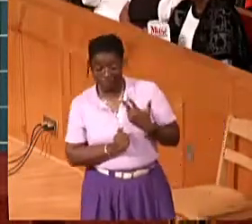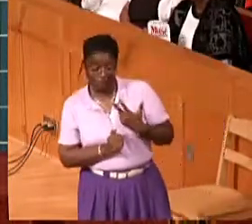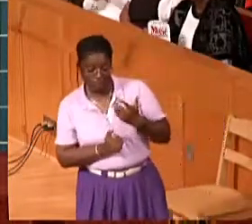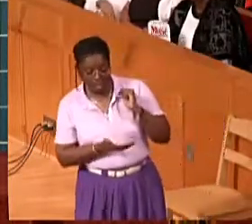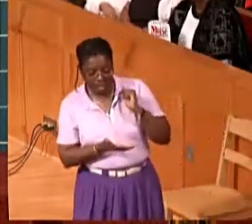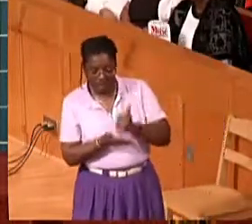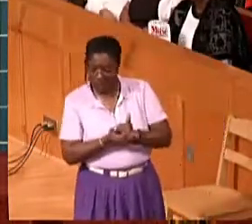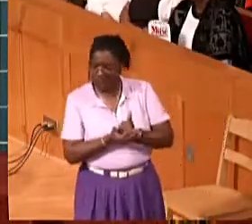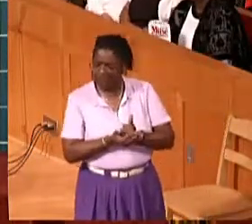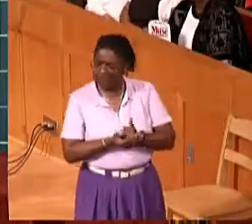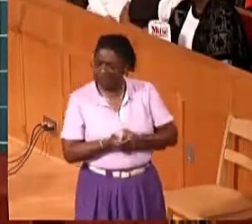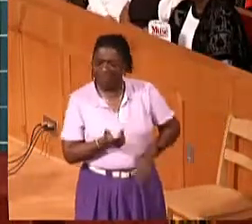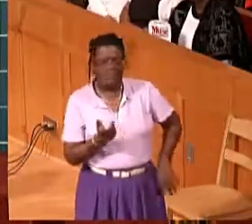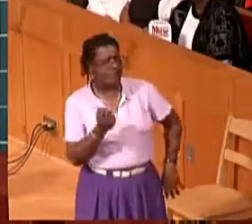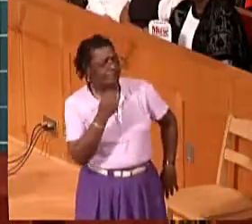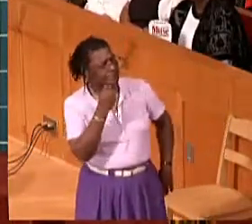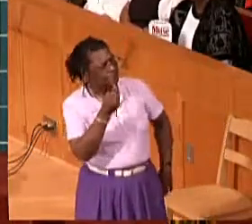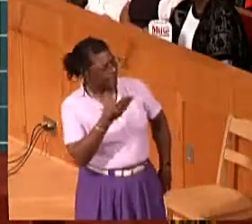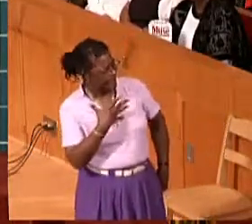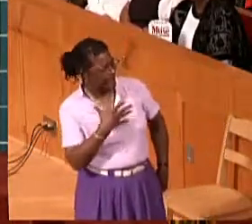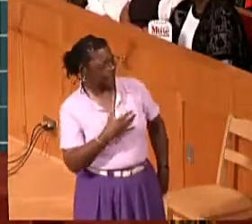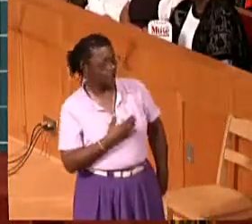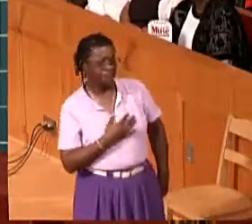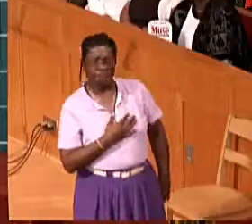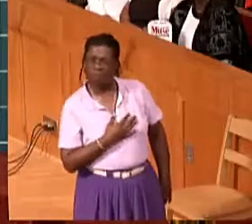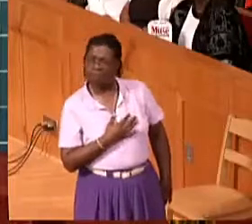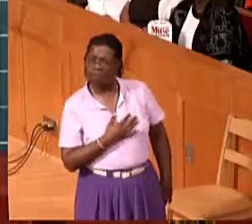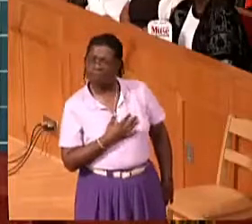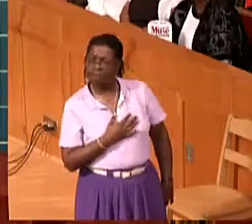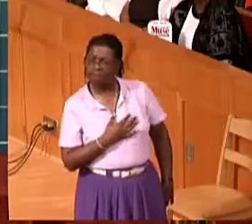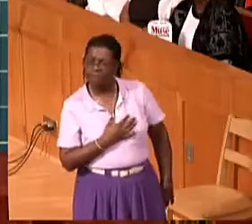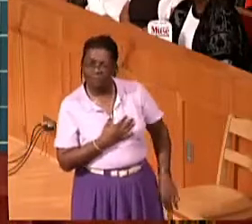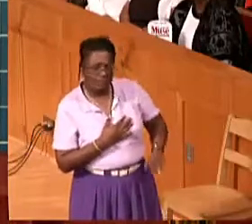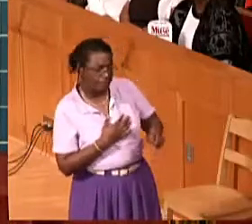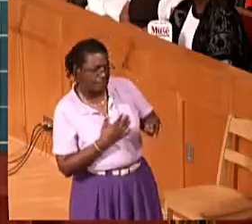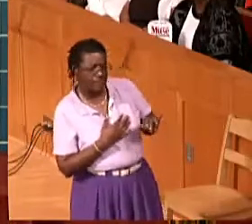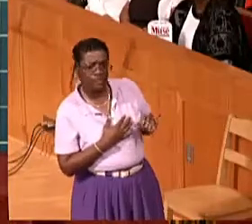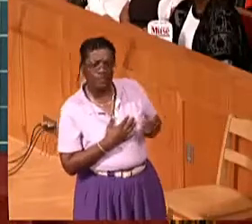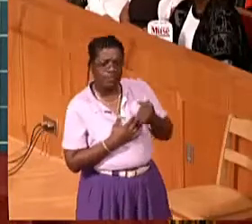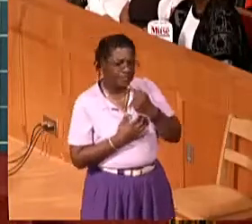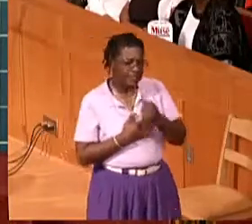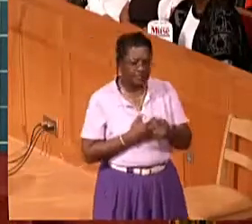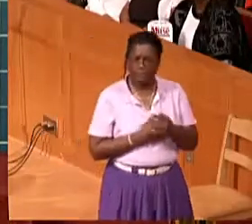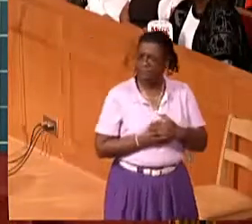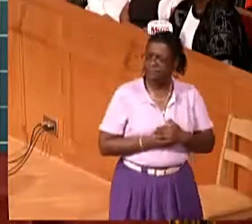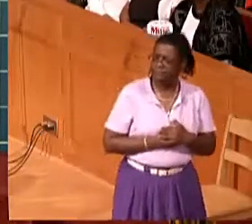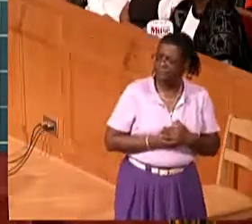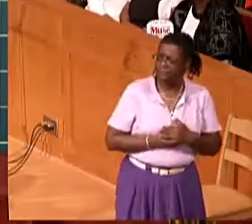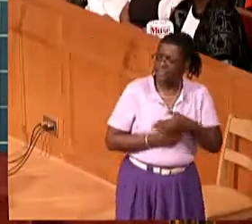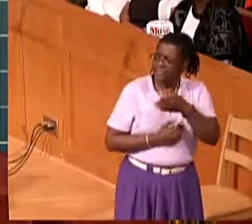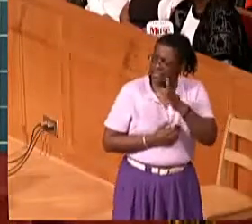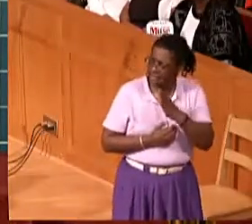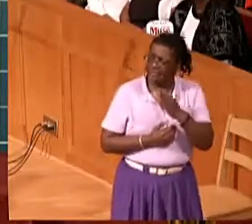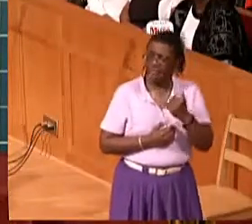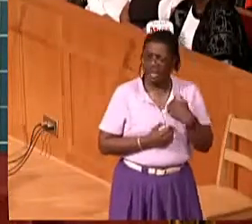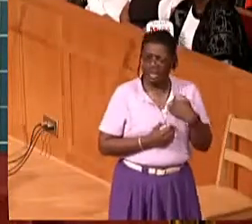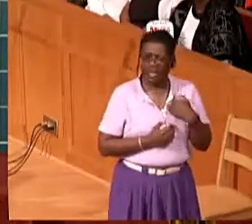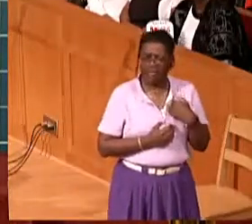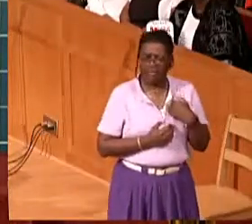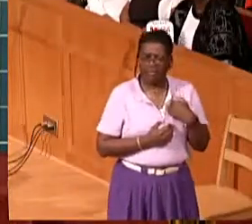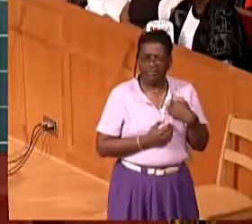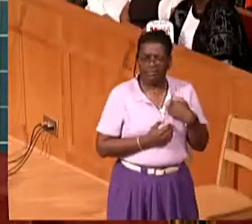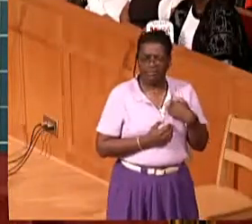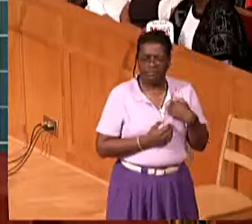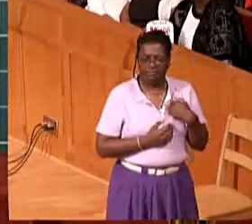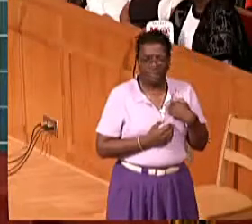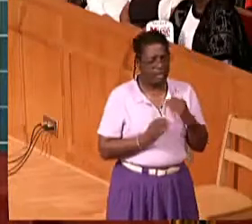Come here, Job. Tell me what the Lord will do. Job says to us, Pastor Jones, that God has a zero-sum